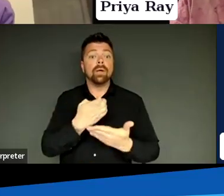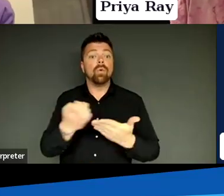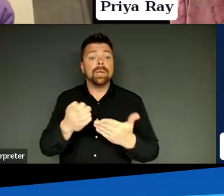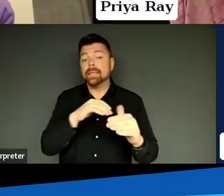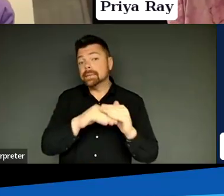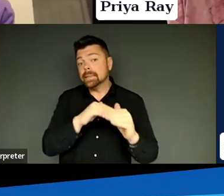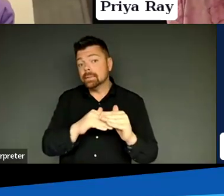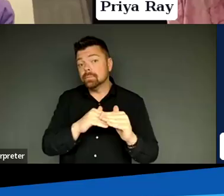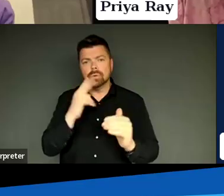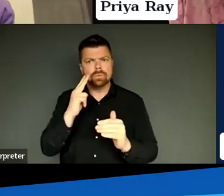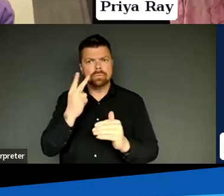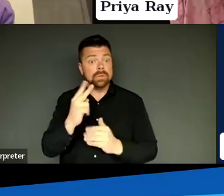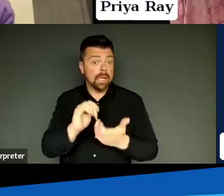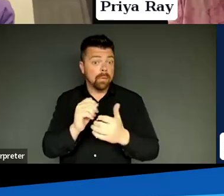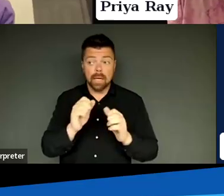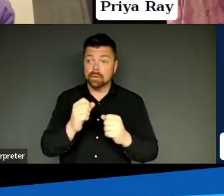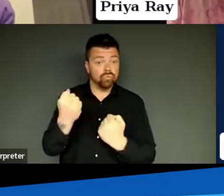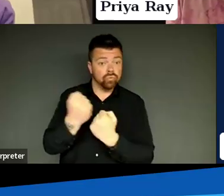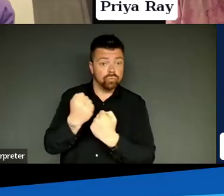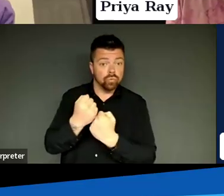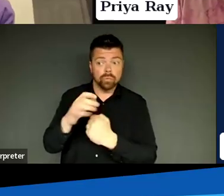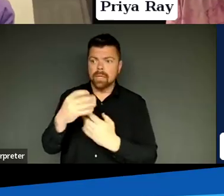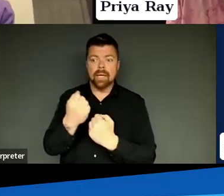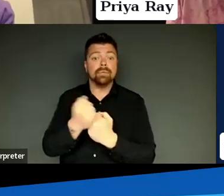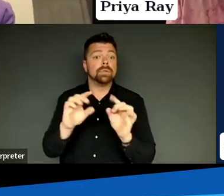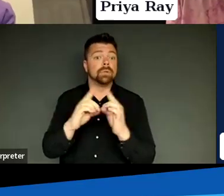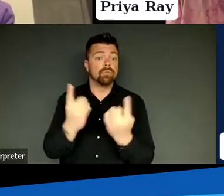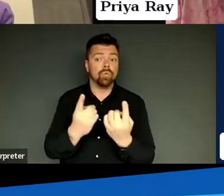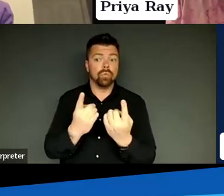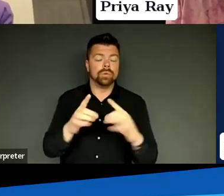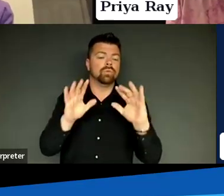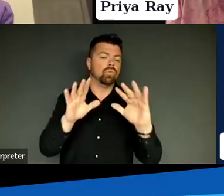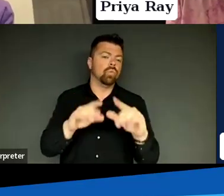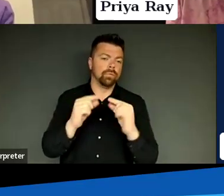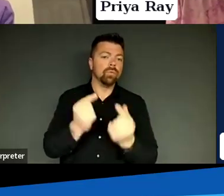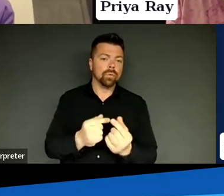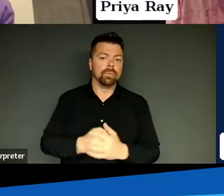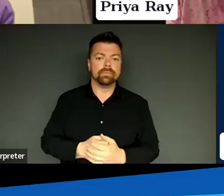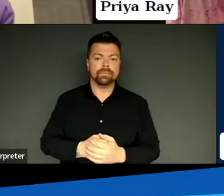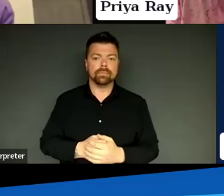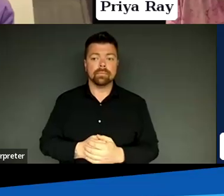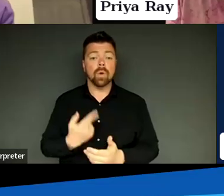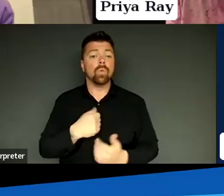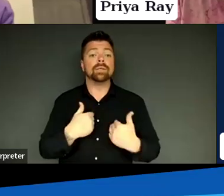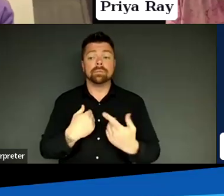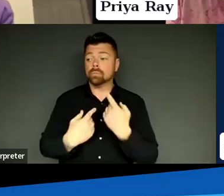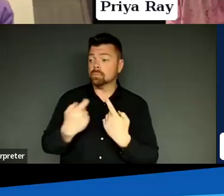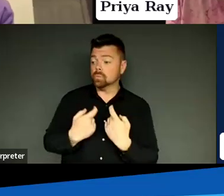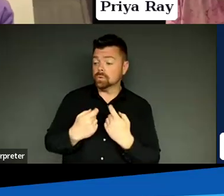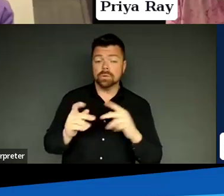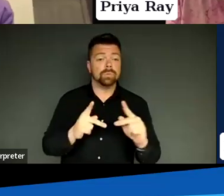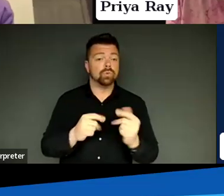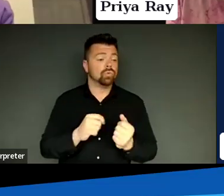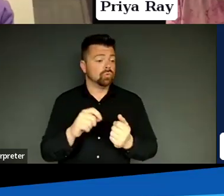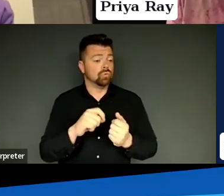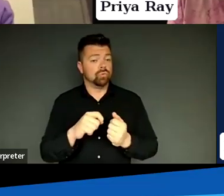we can work that. But that would go through our advocacy department, which is a fabulous group. So we have some questions that people have written